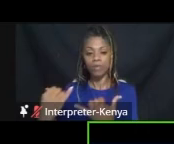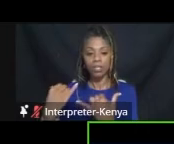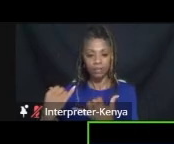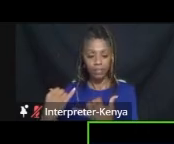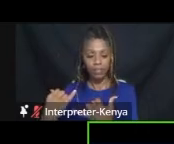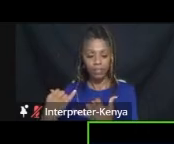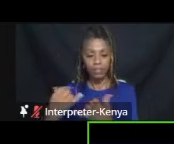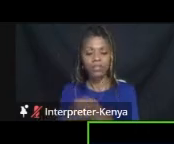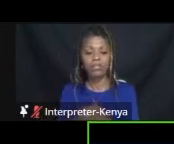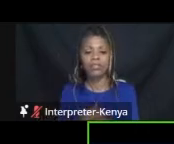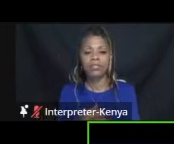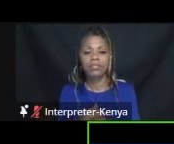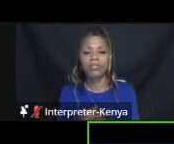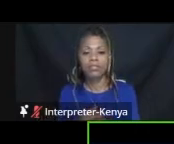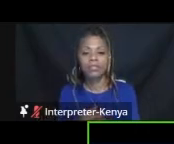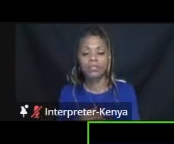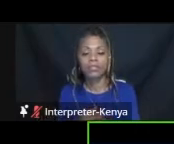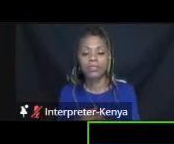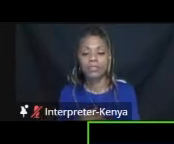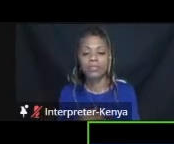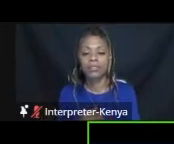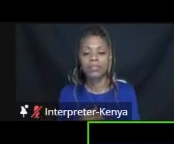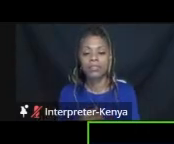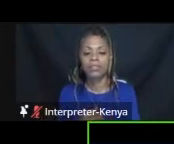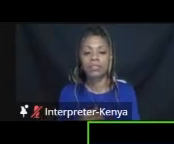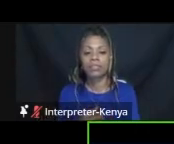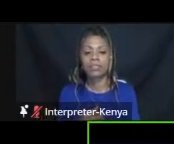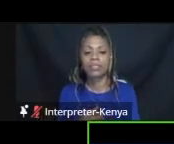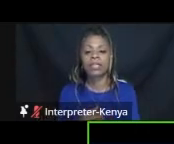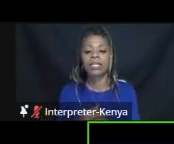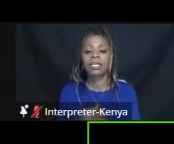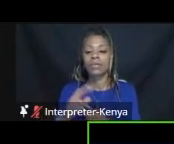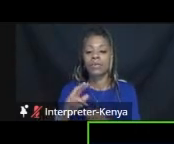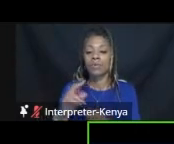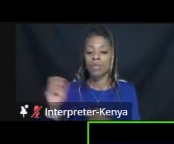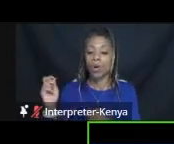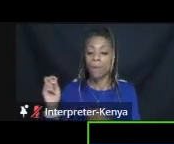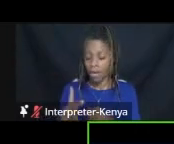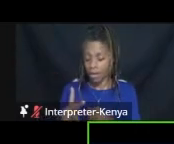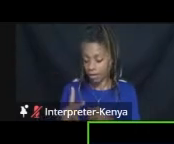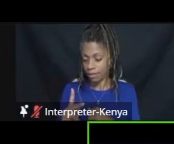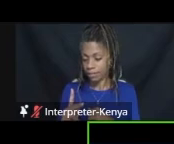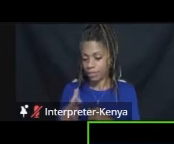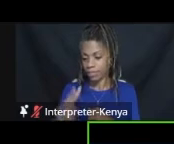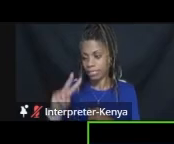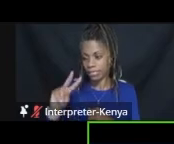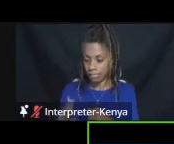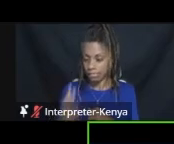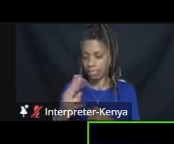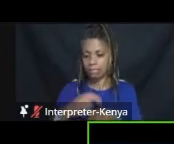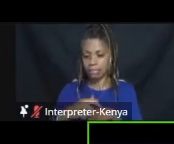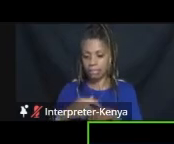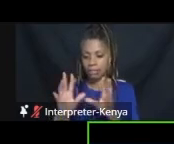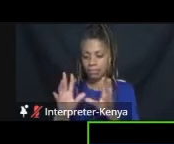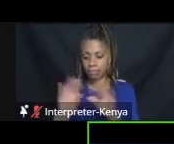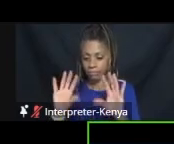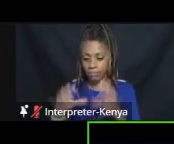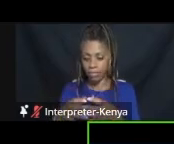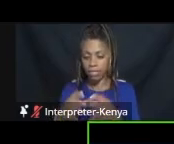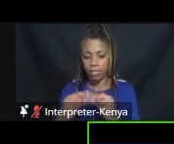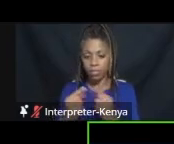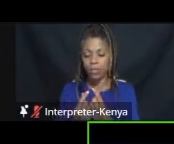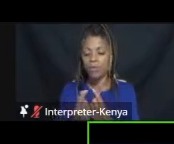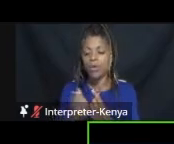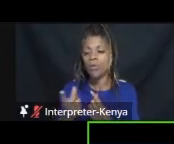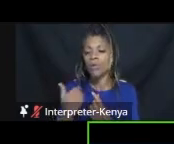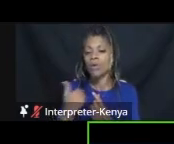When we go back in our second round, we're going to revisit this second question for all of us. It'll be the same in our second round for everyone, which is that there's this phenomenon of we